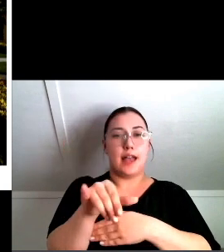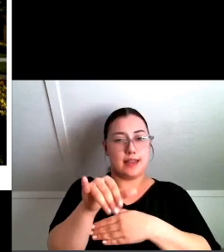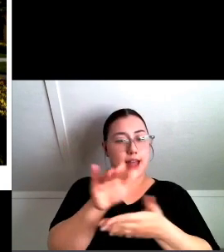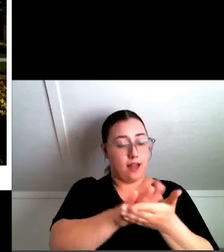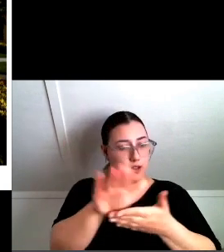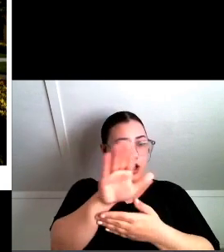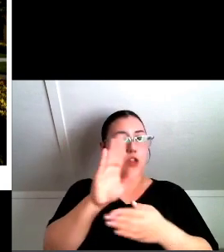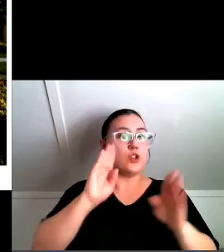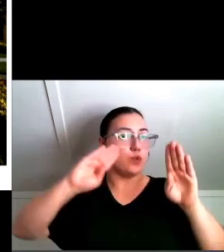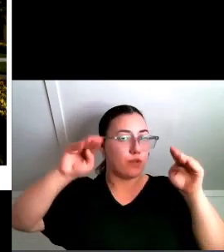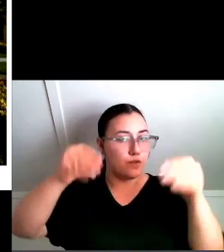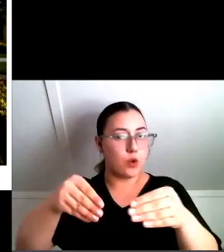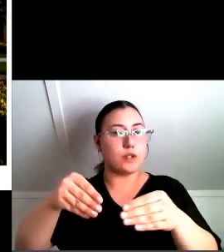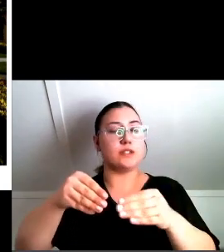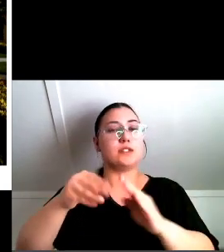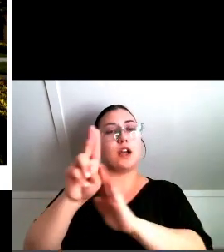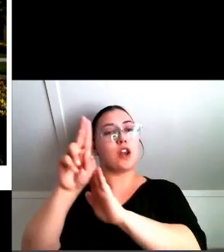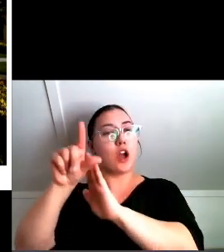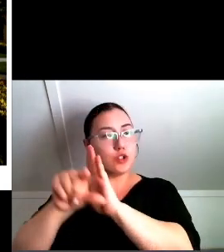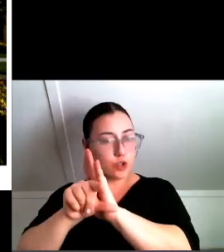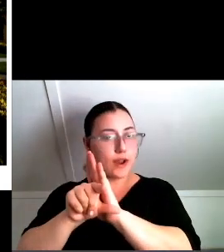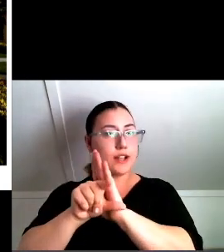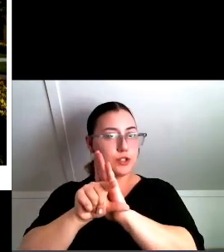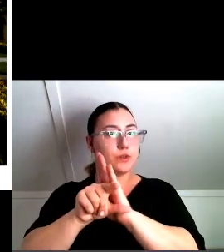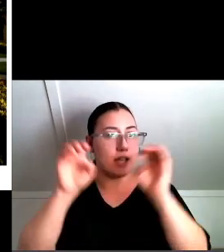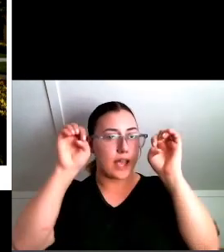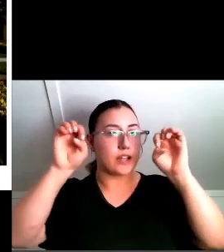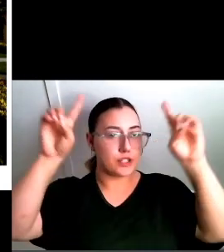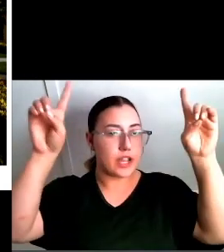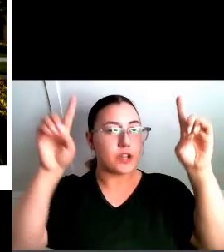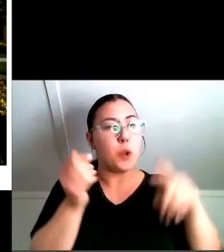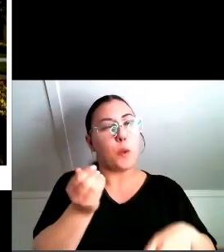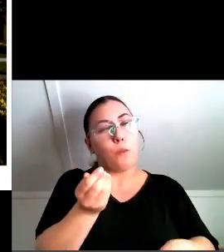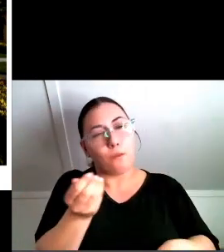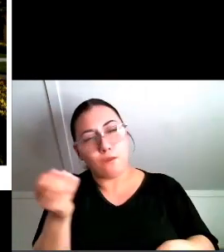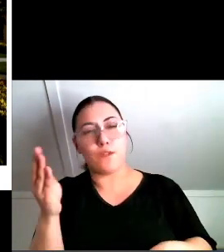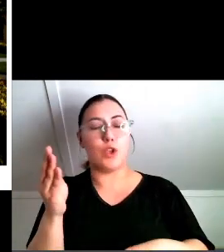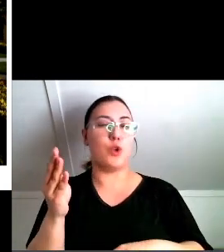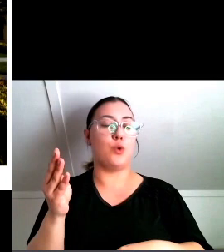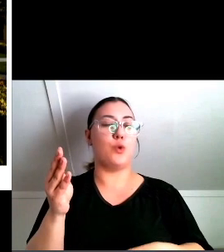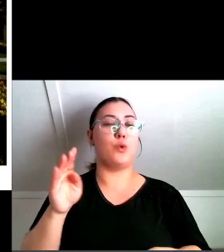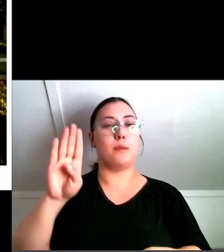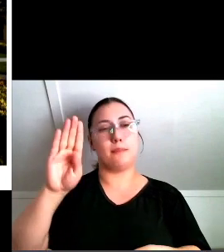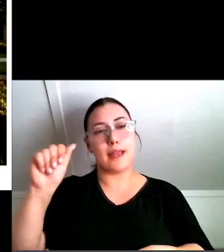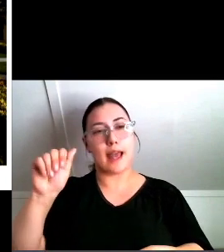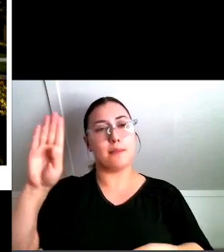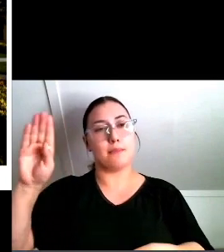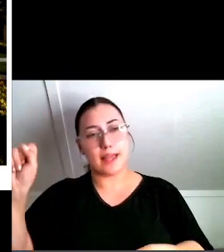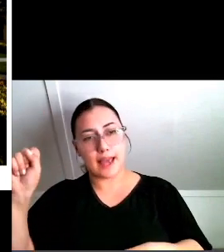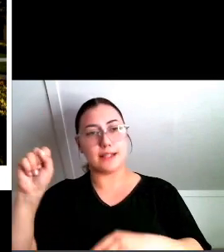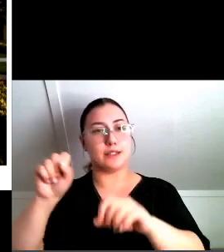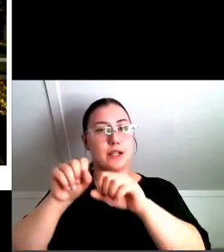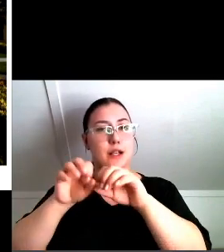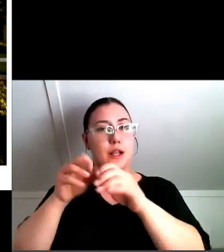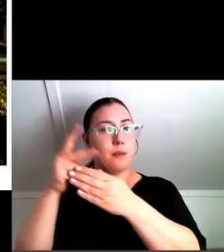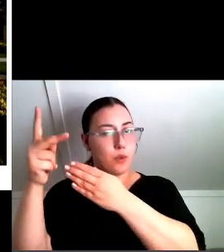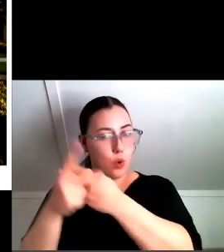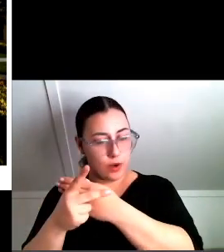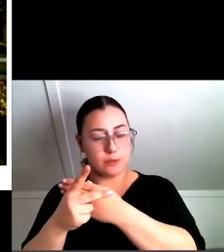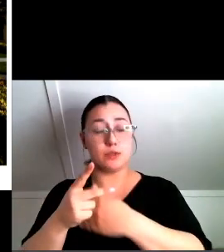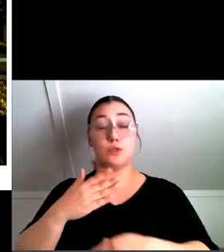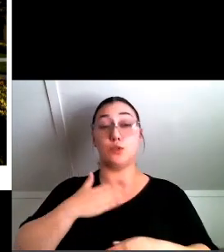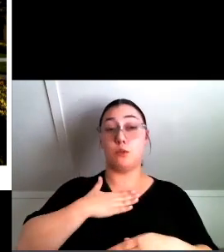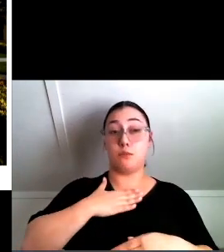education, very few graduate programs. So a lot of my work with students really as a historian turned